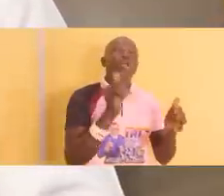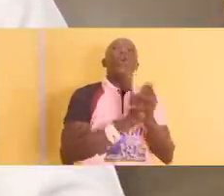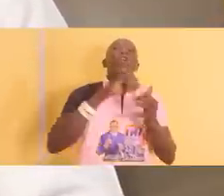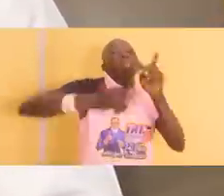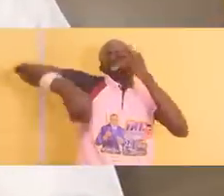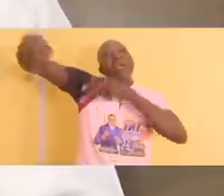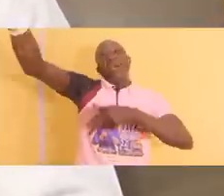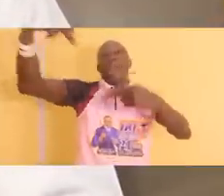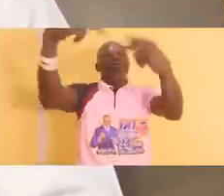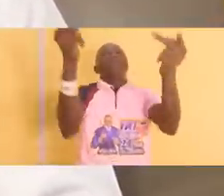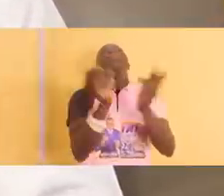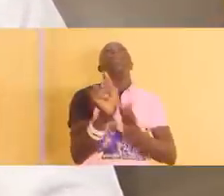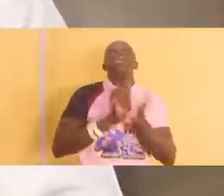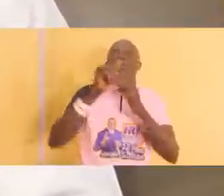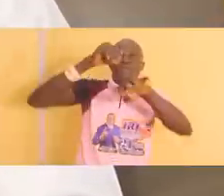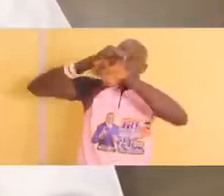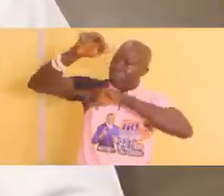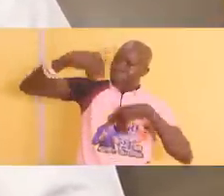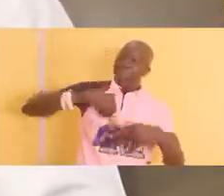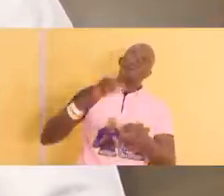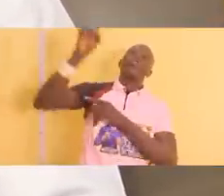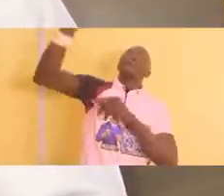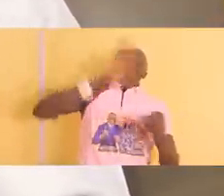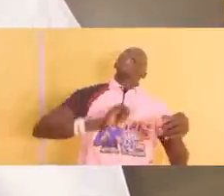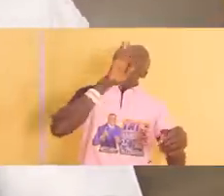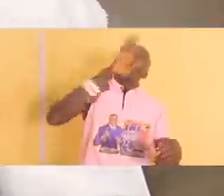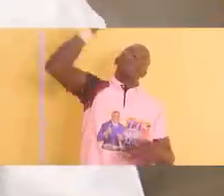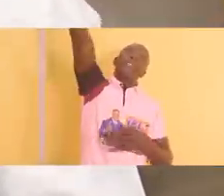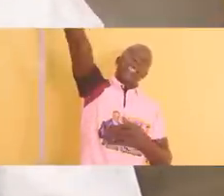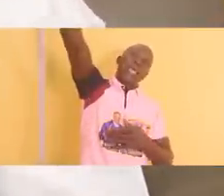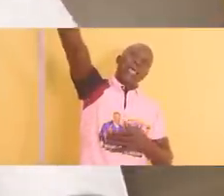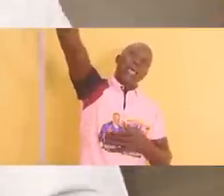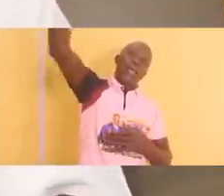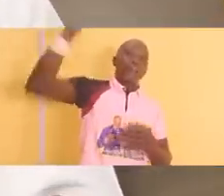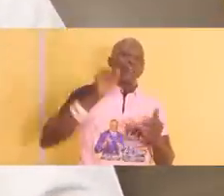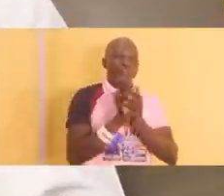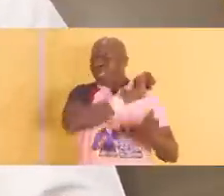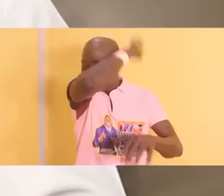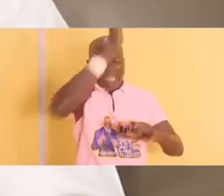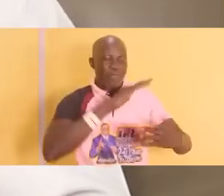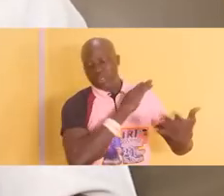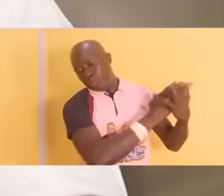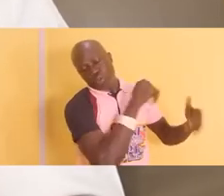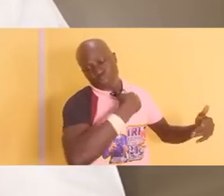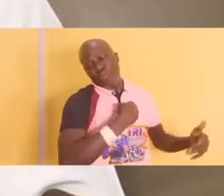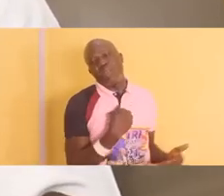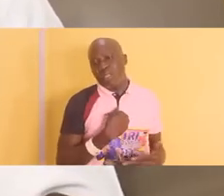Jesus that greater arm that will send you to amen. You will get there.